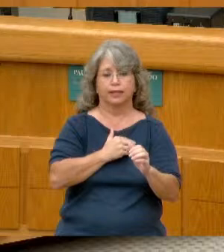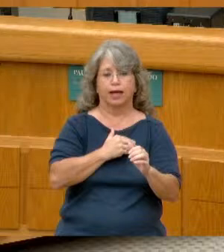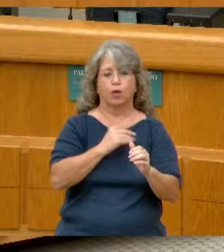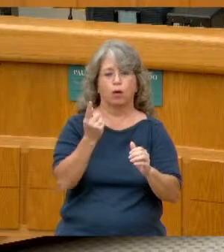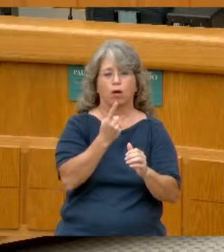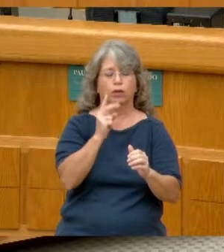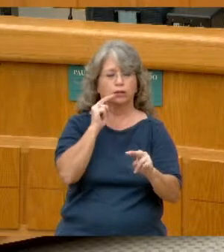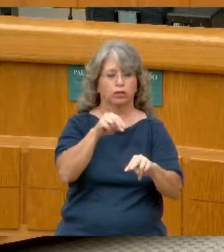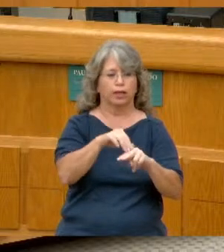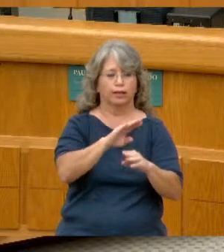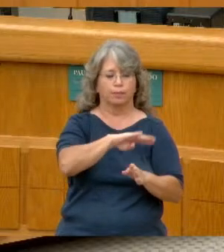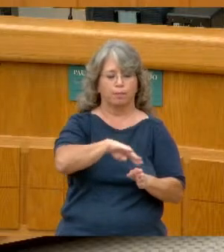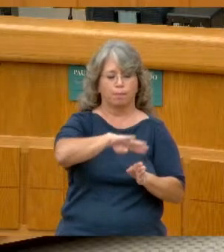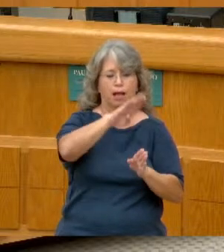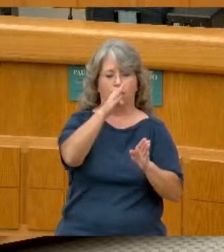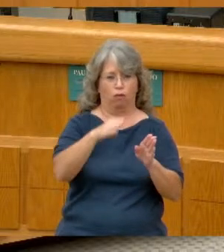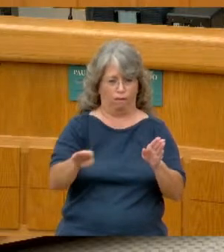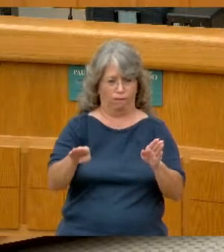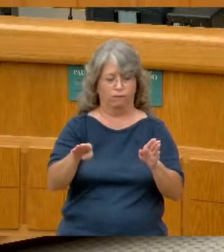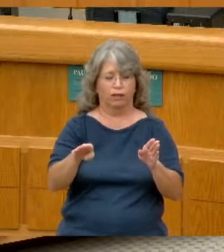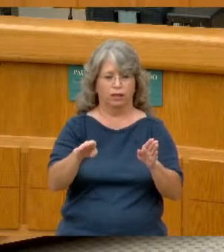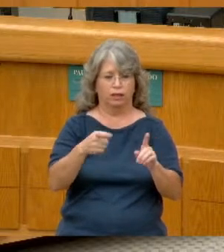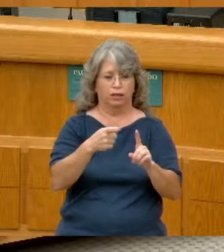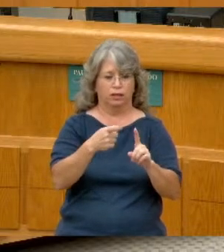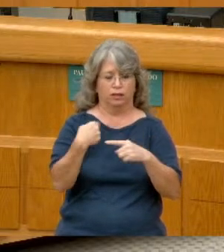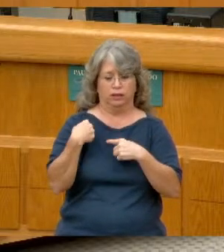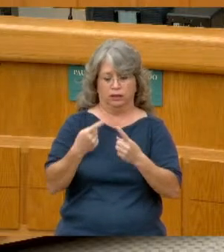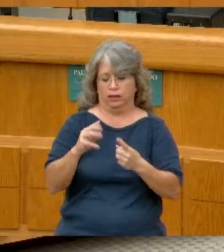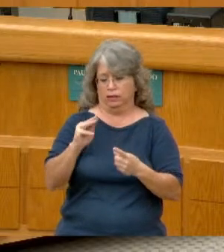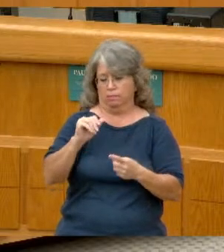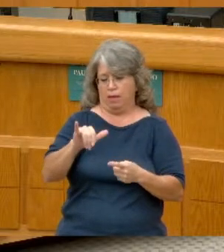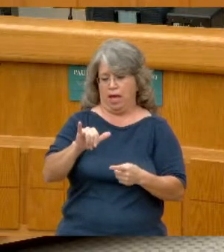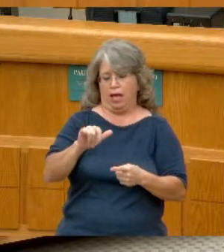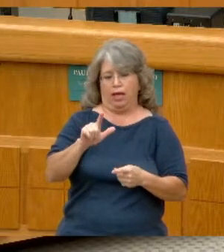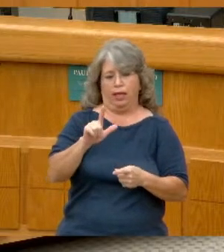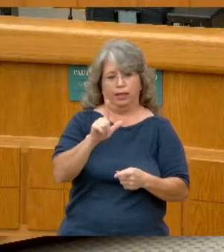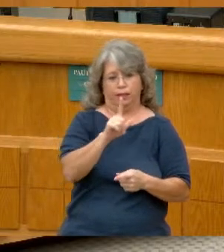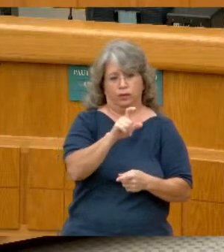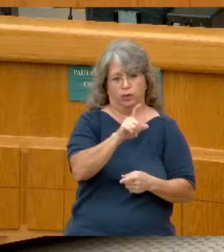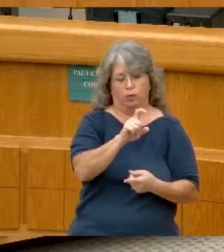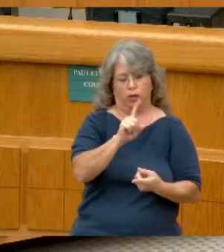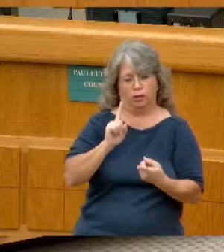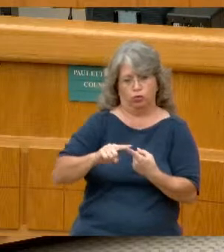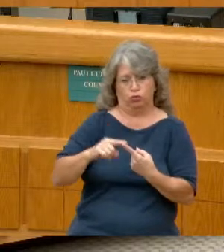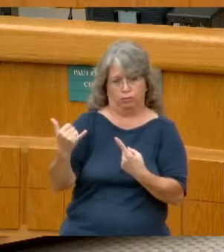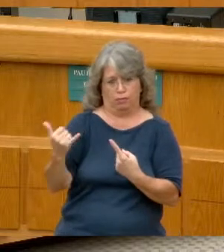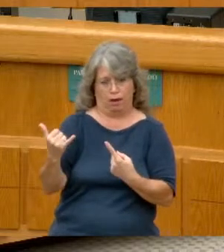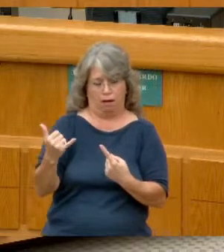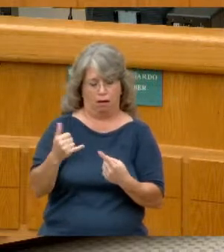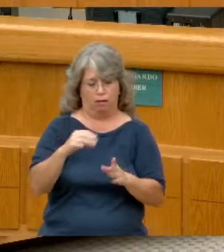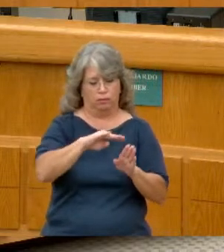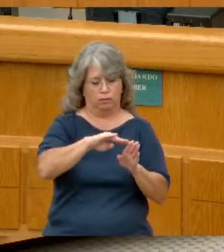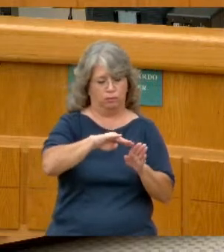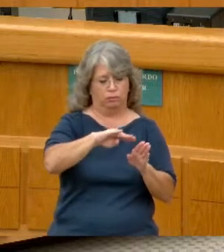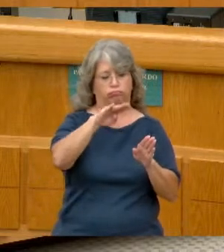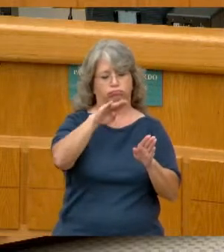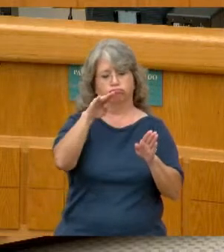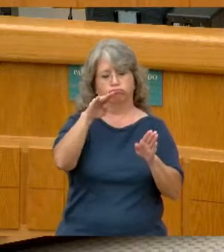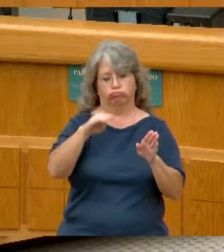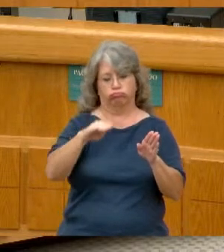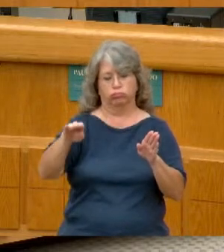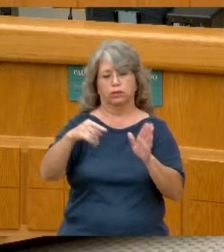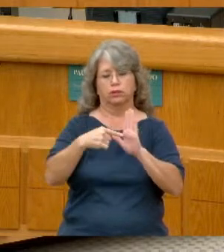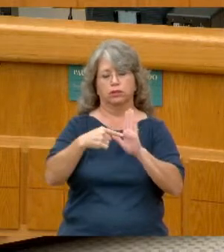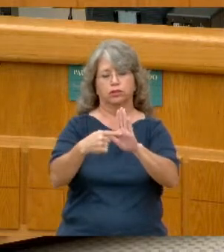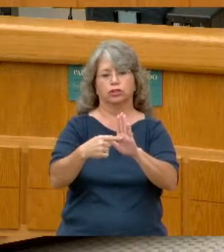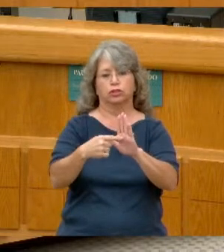at from May the 21st to the present. And it basically shows the bar